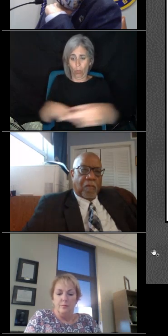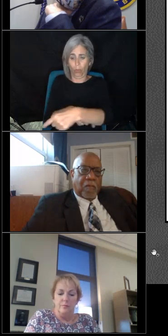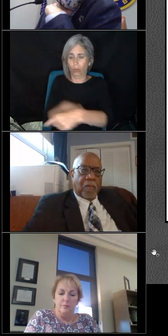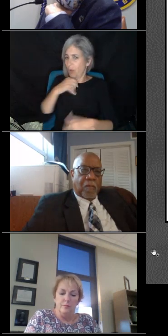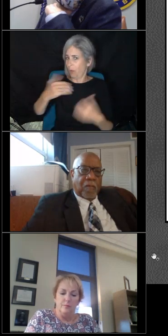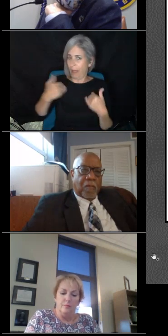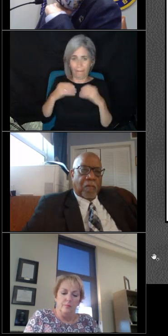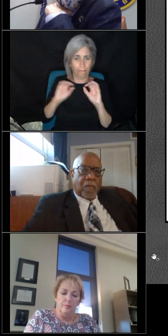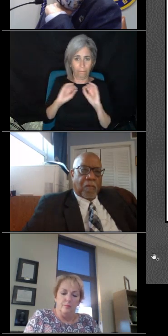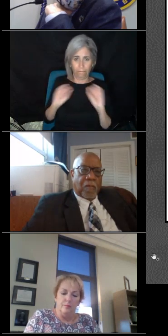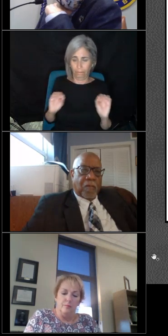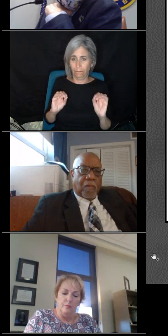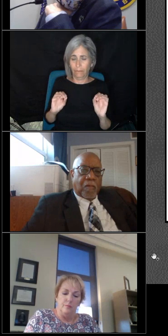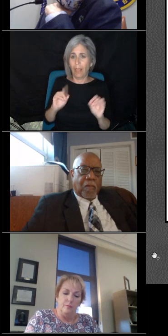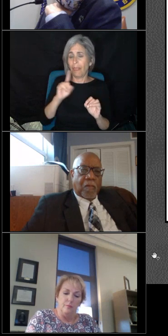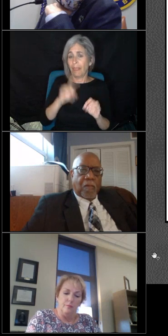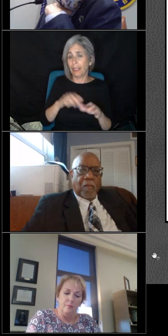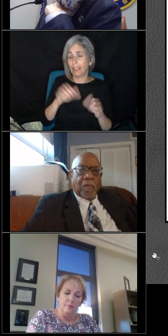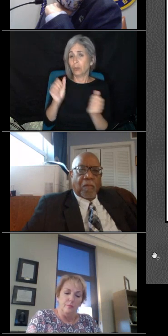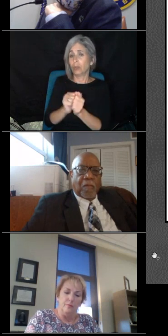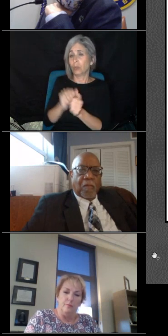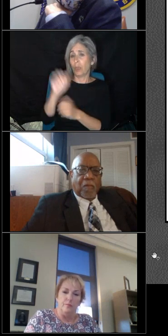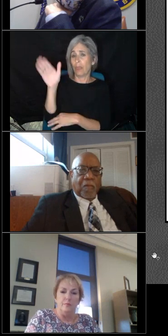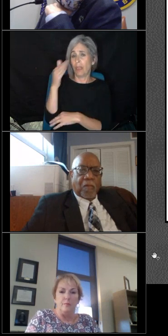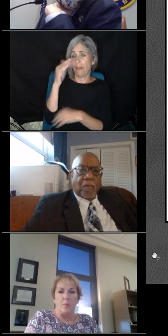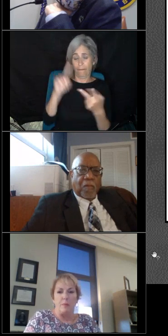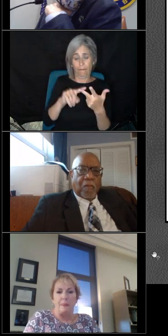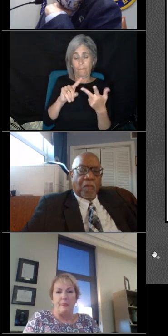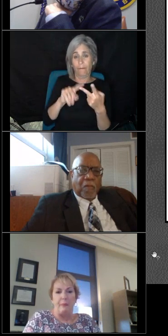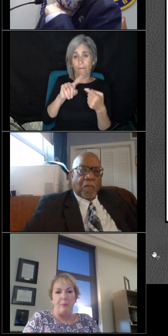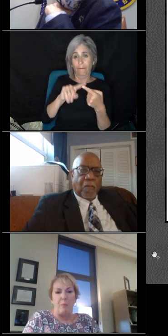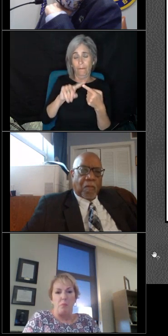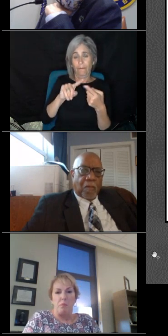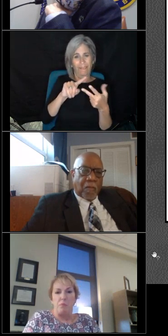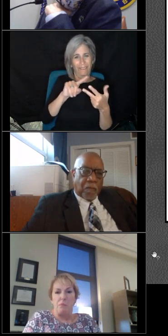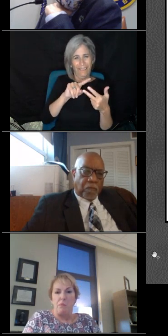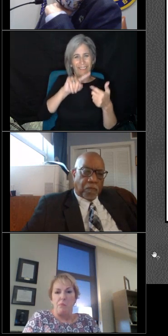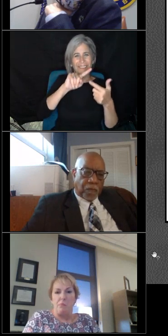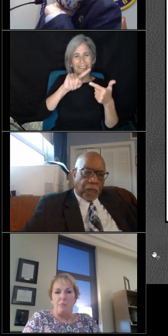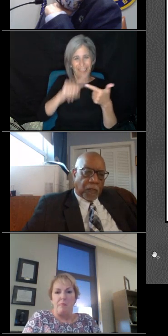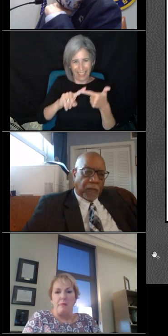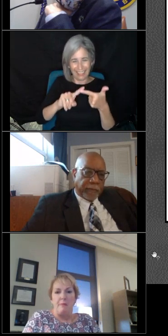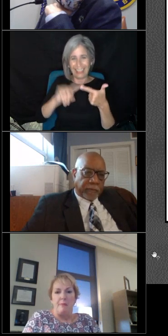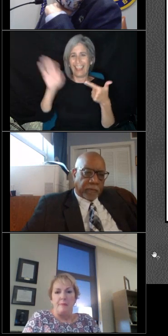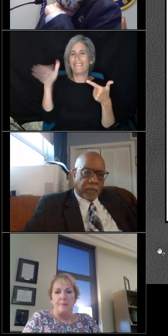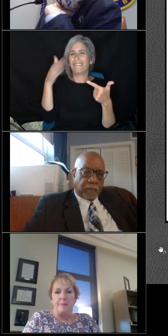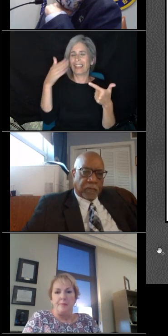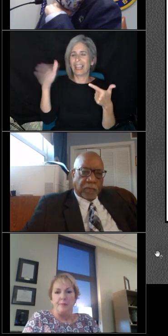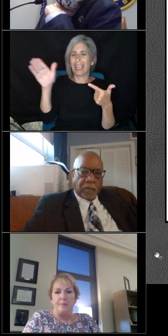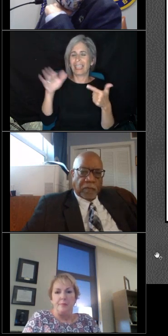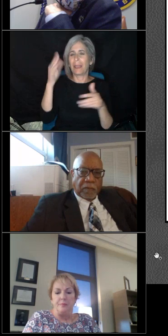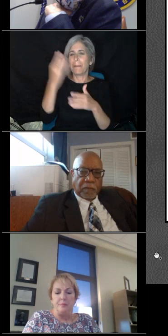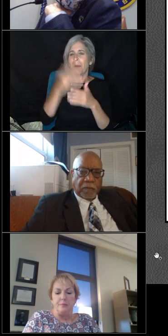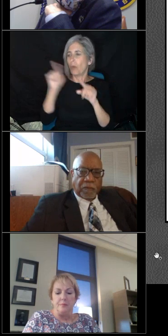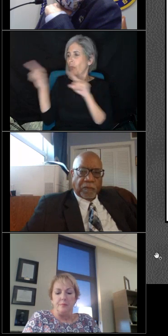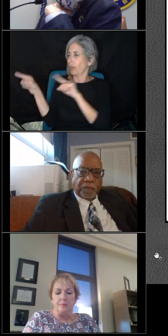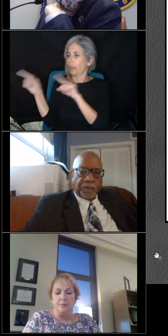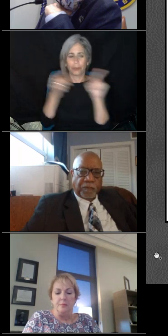So this one takes the flag and converts it to a crosswalk going in each direction. Next